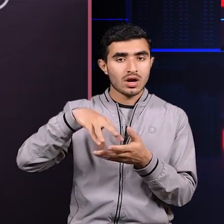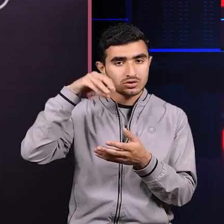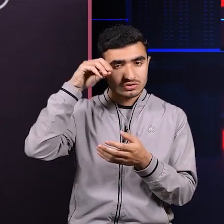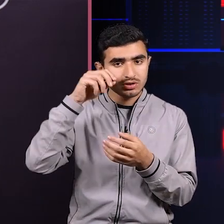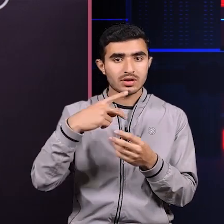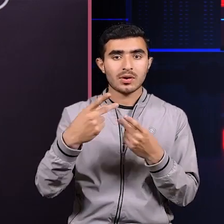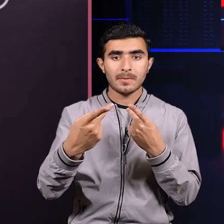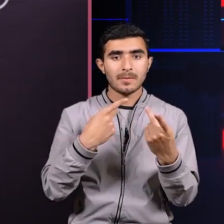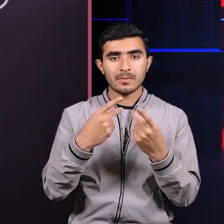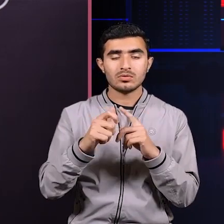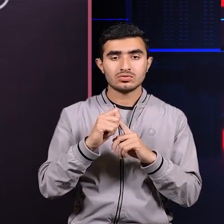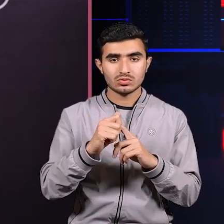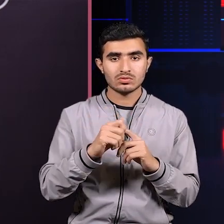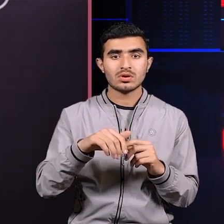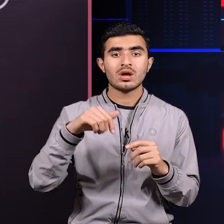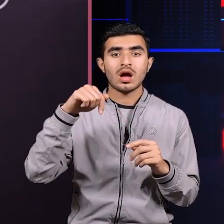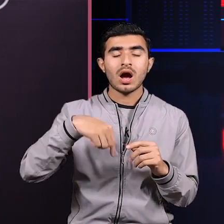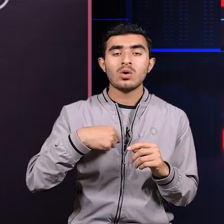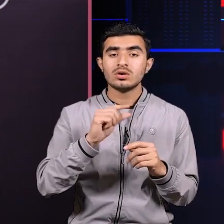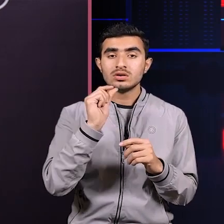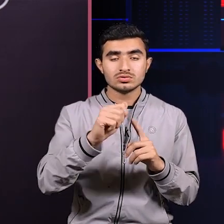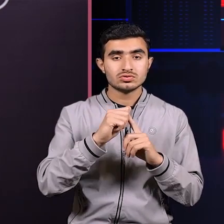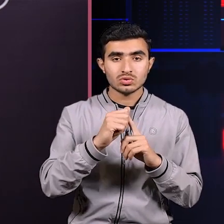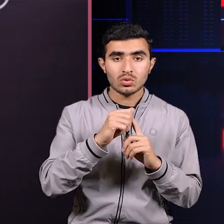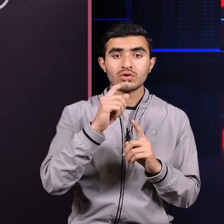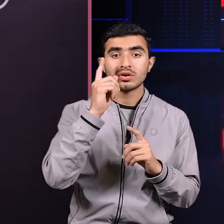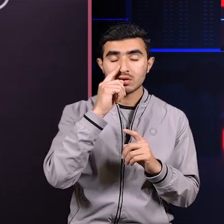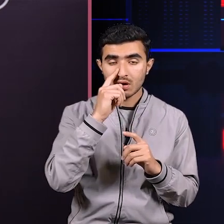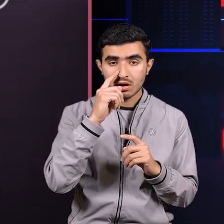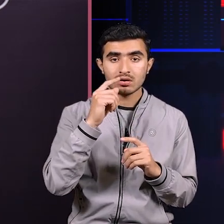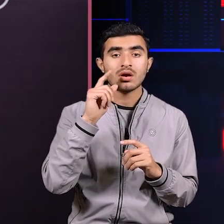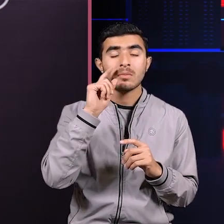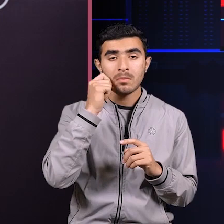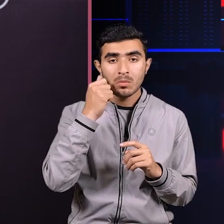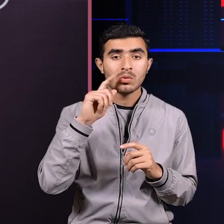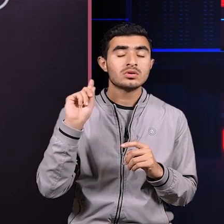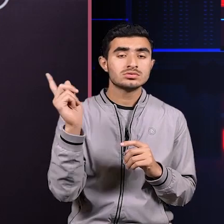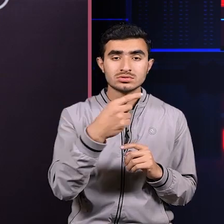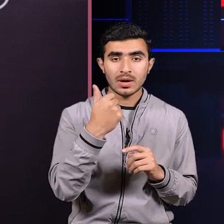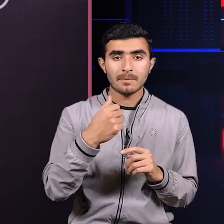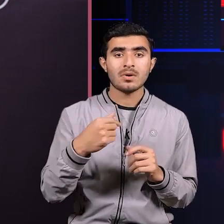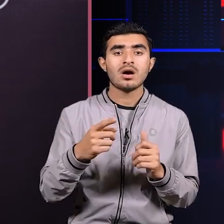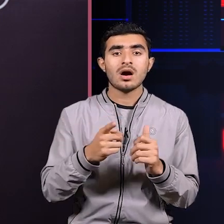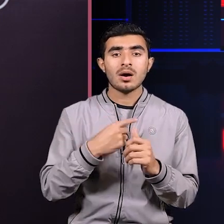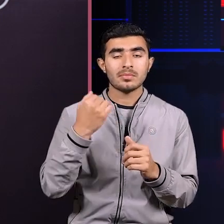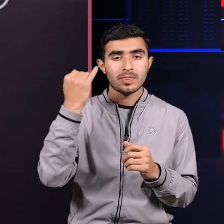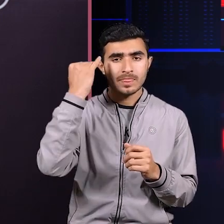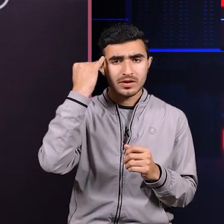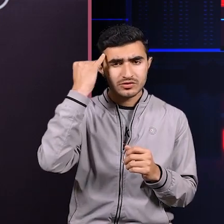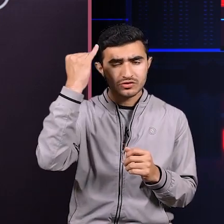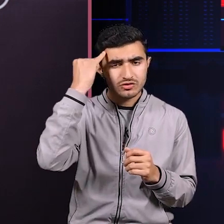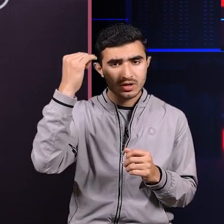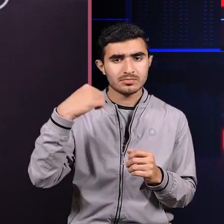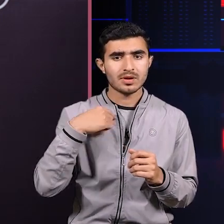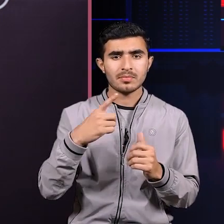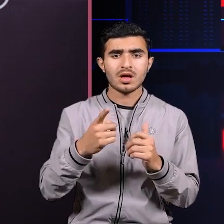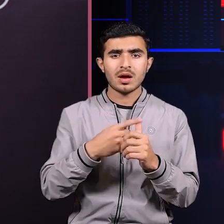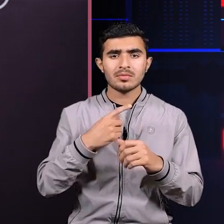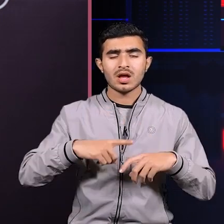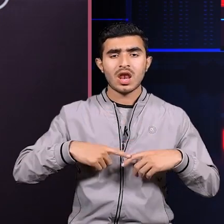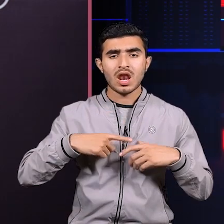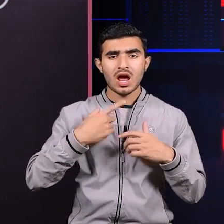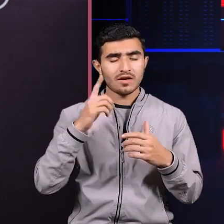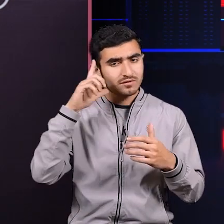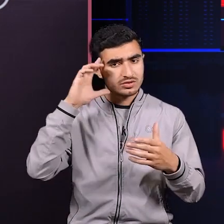build a team. It was not easy to raise money. It was not easy to have been taken